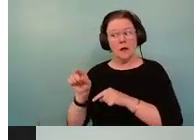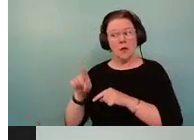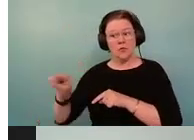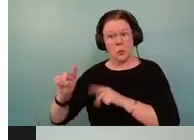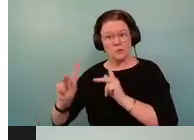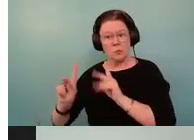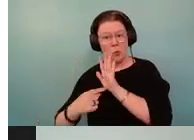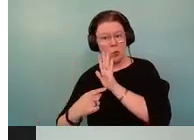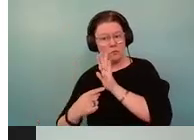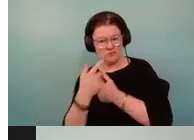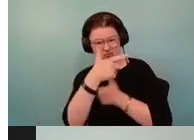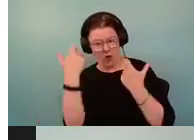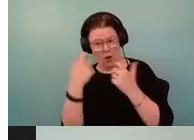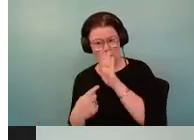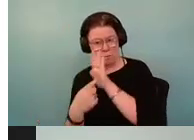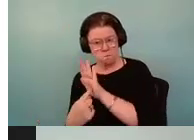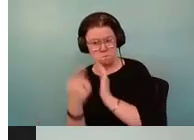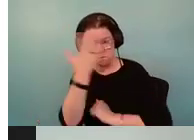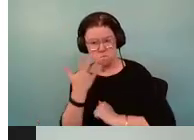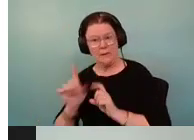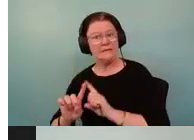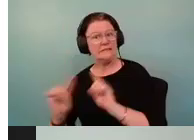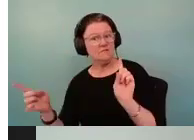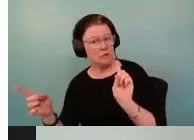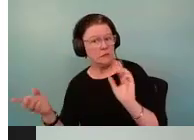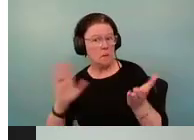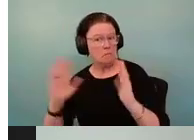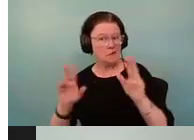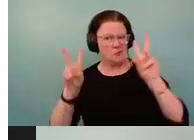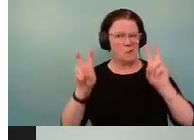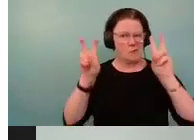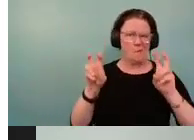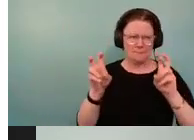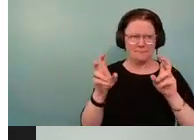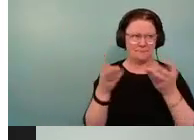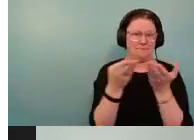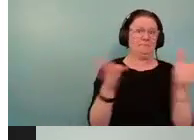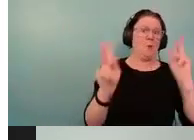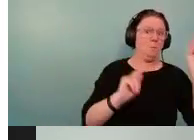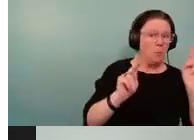might impact either their behaviors or society's